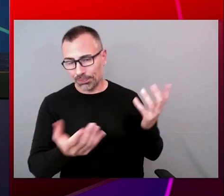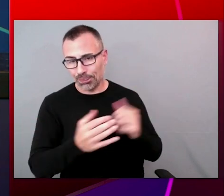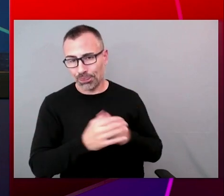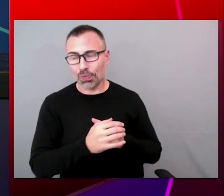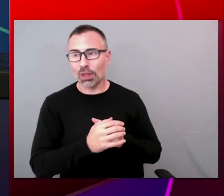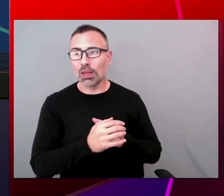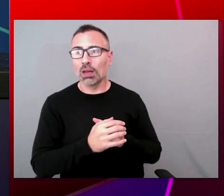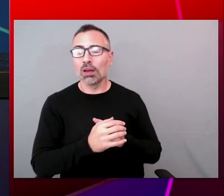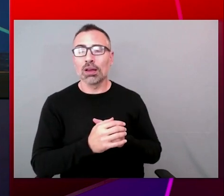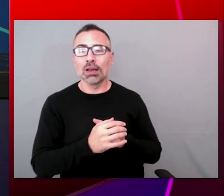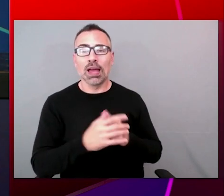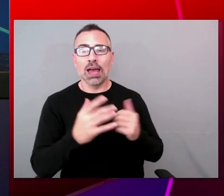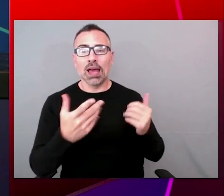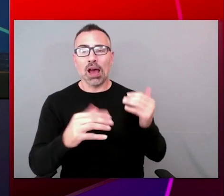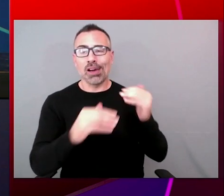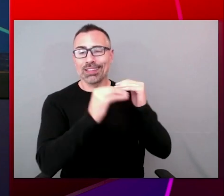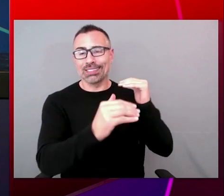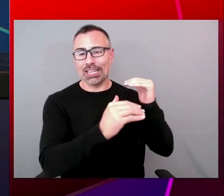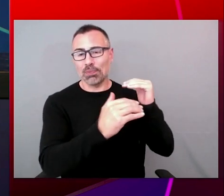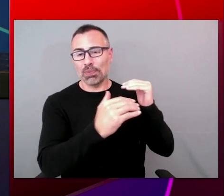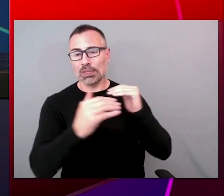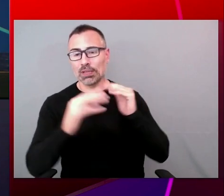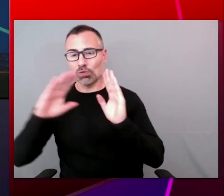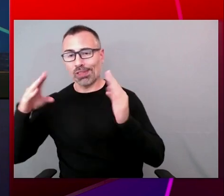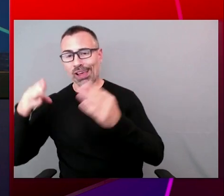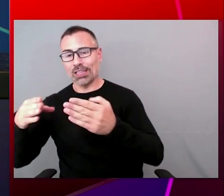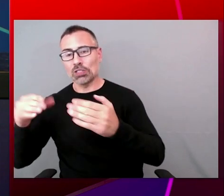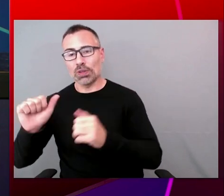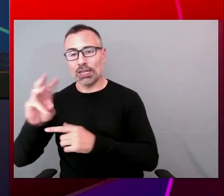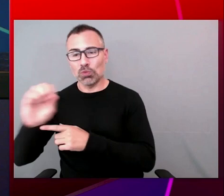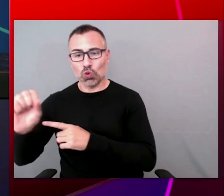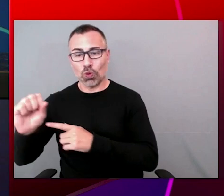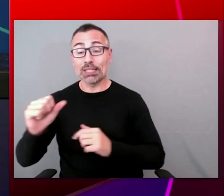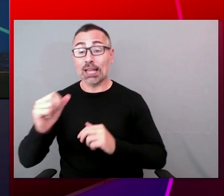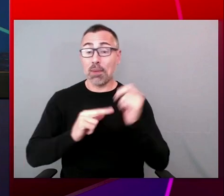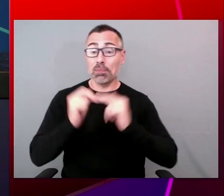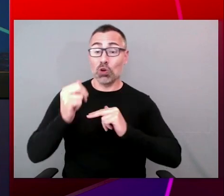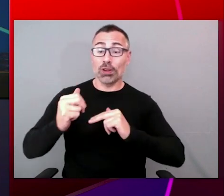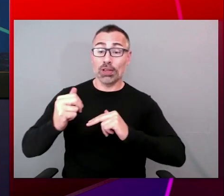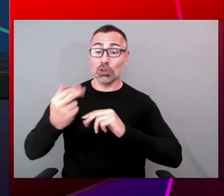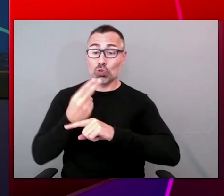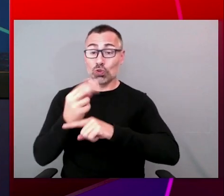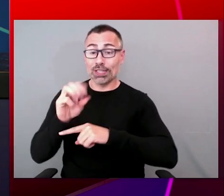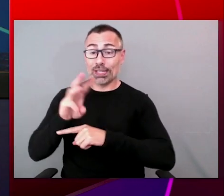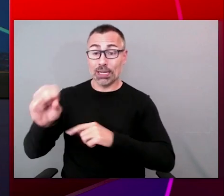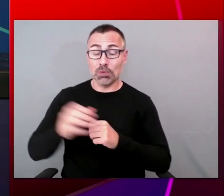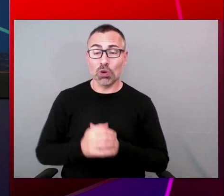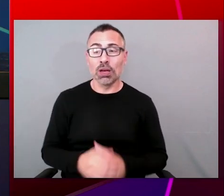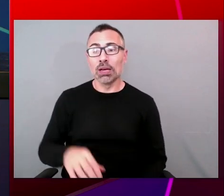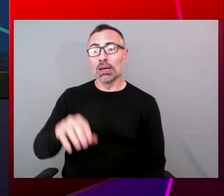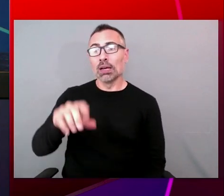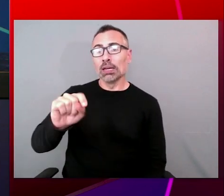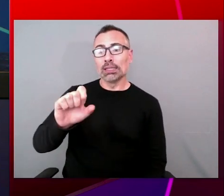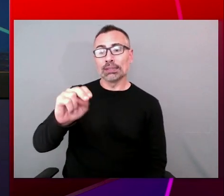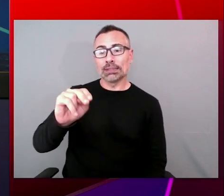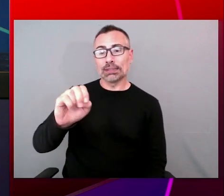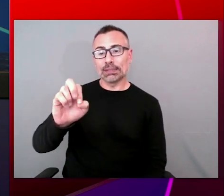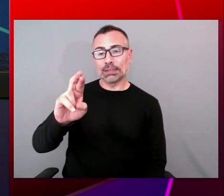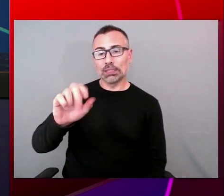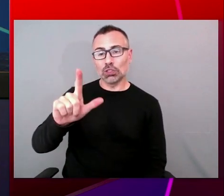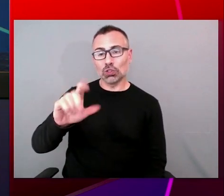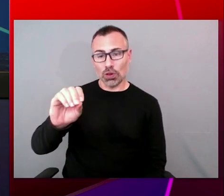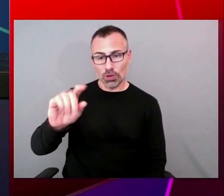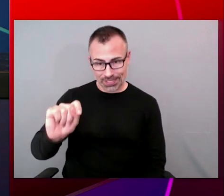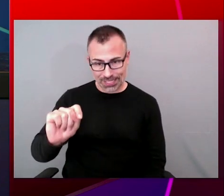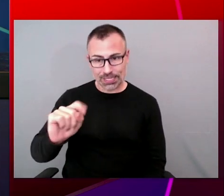with the AWS team and building 100% on AWS. Yeah, so yeah. Tensor was started 5 years ago, and we started really in